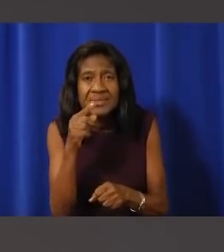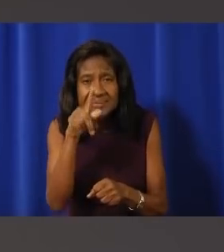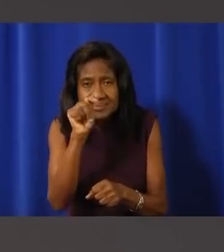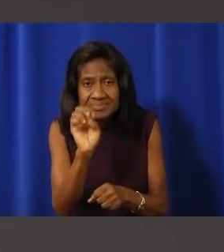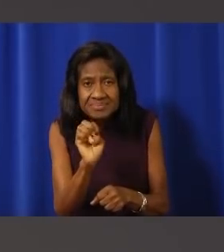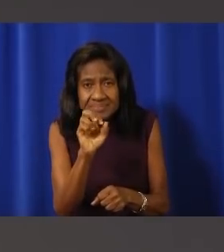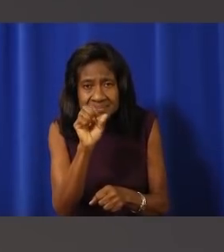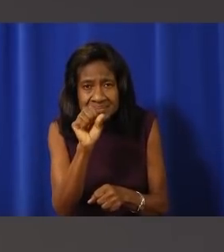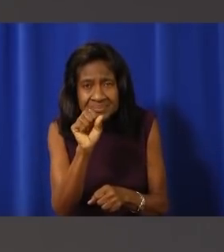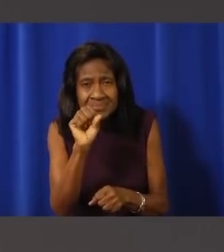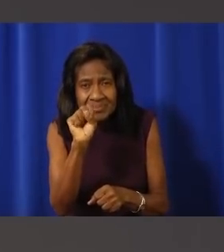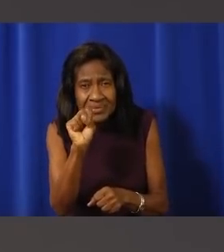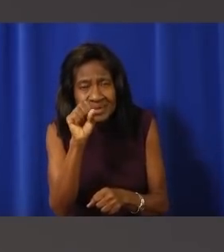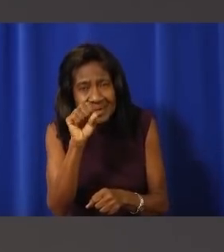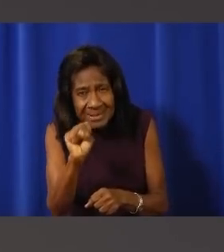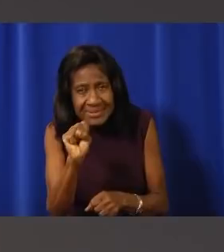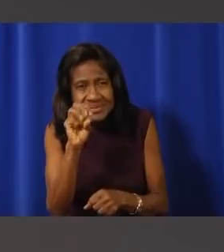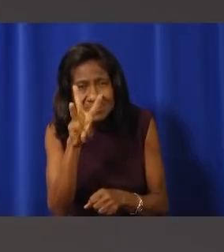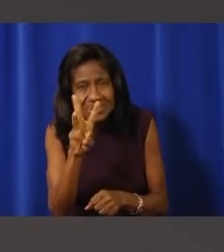picture tomorrow.